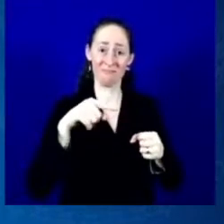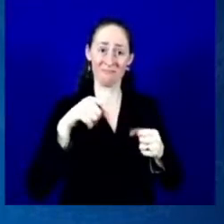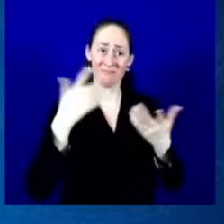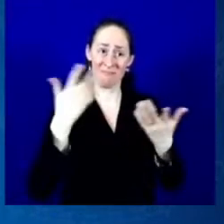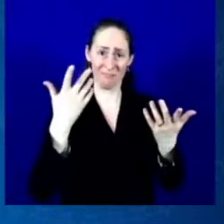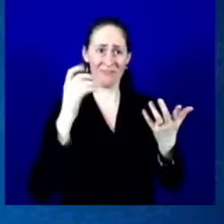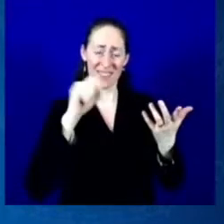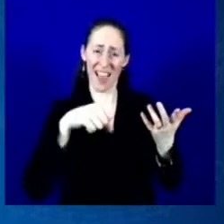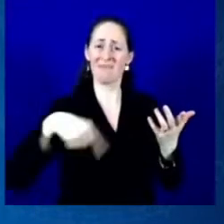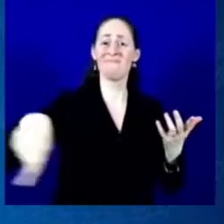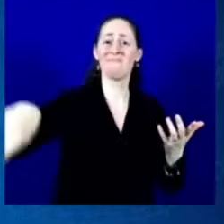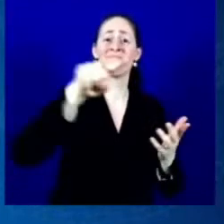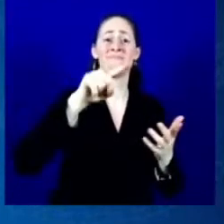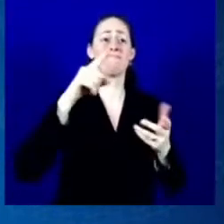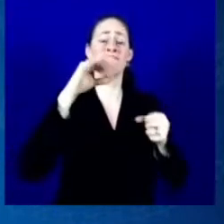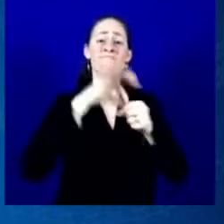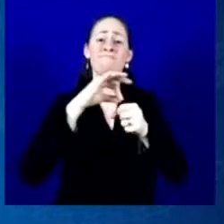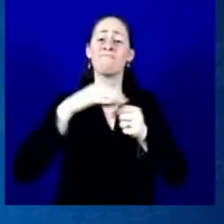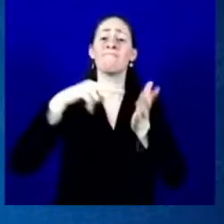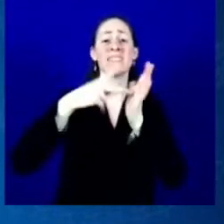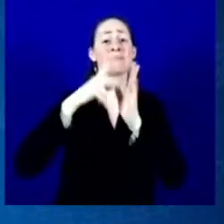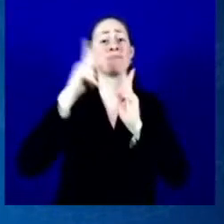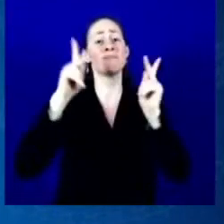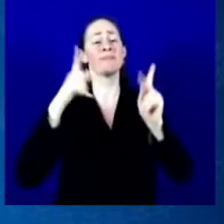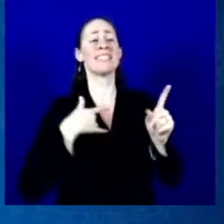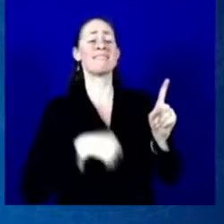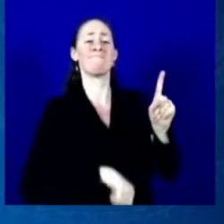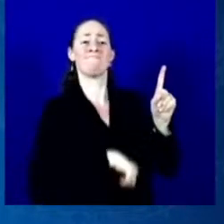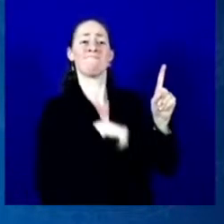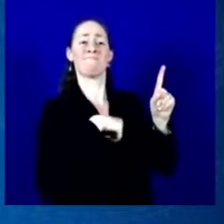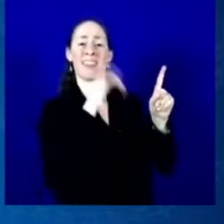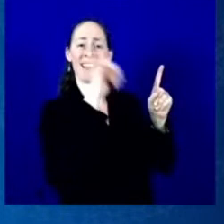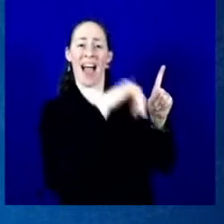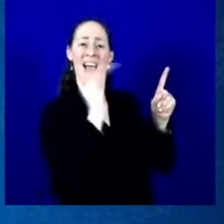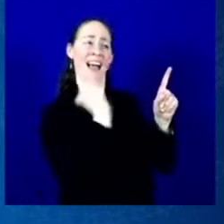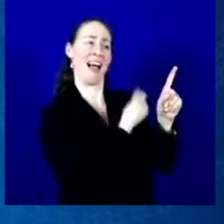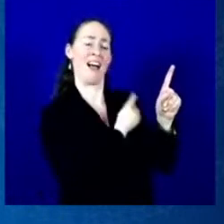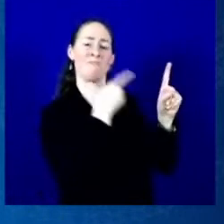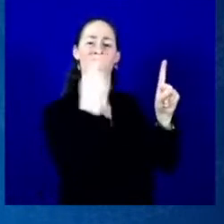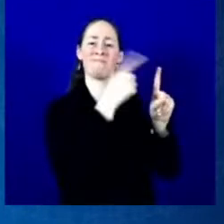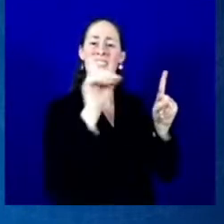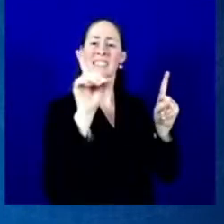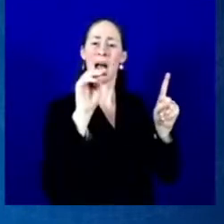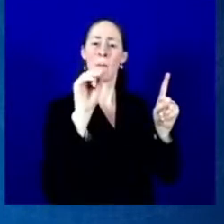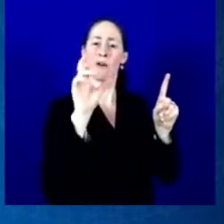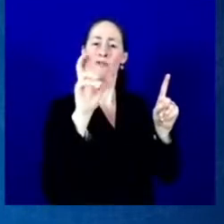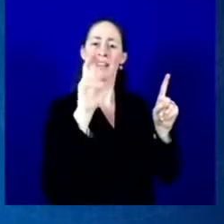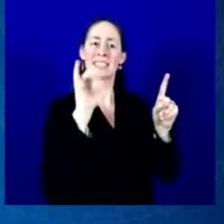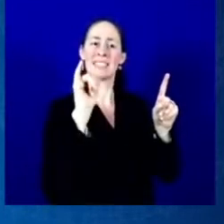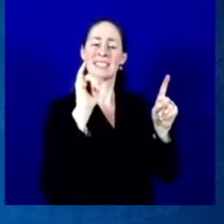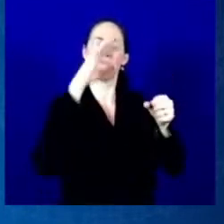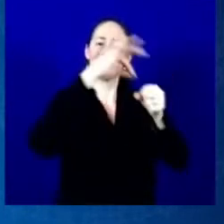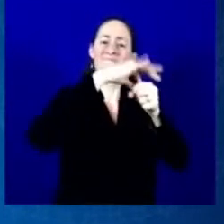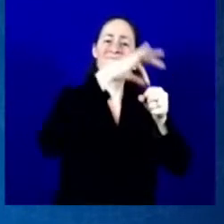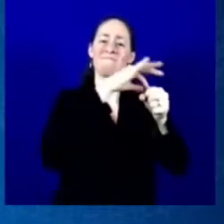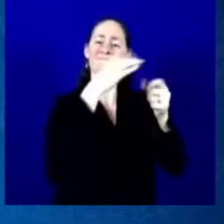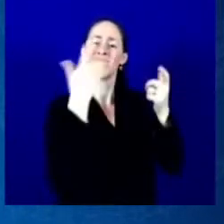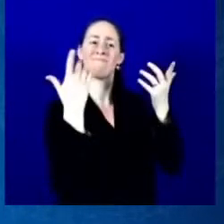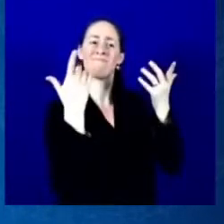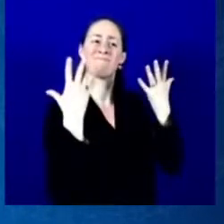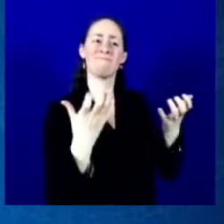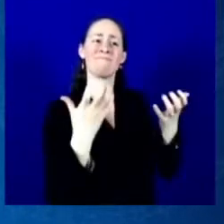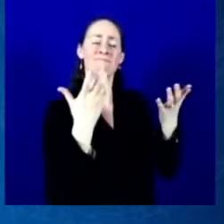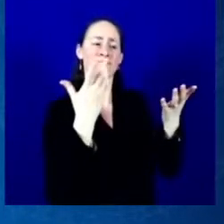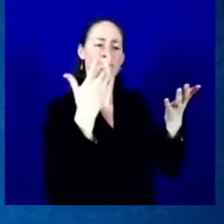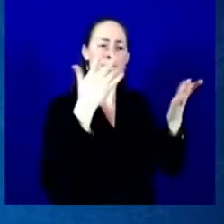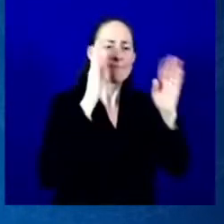and possibility? Can our democracy deliver to the most pressing needs of our people? Can our